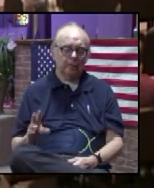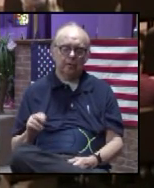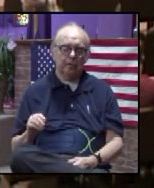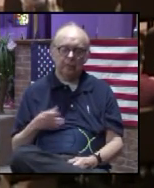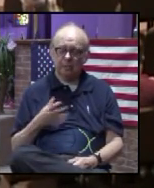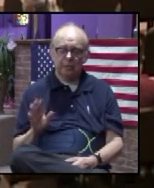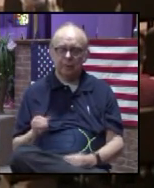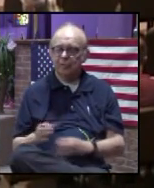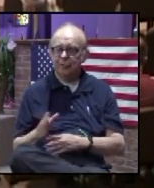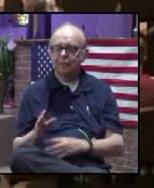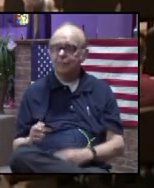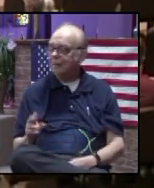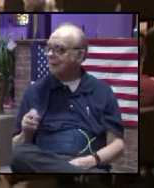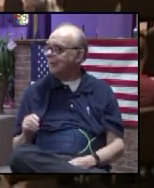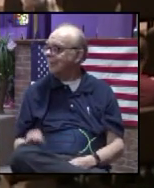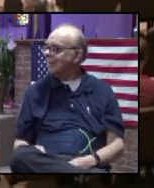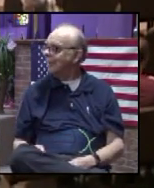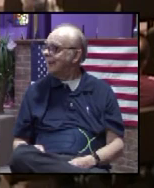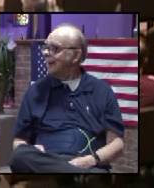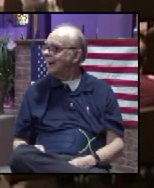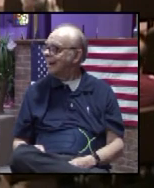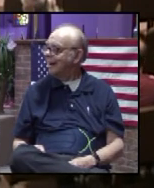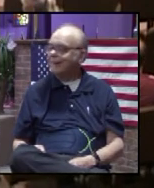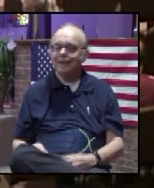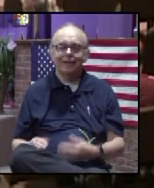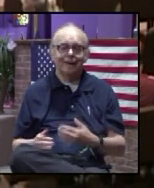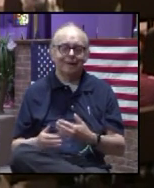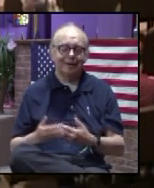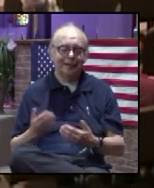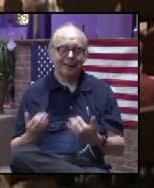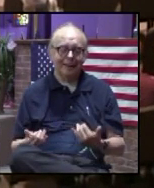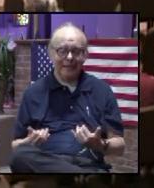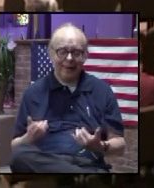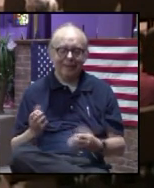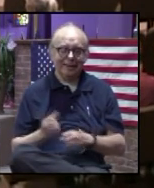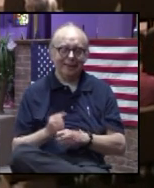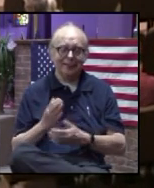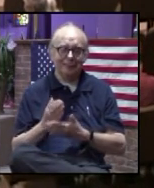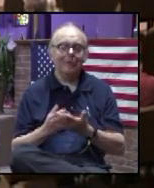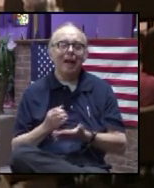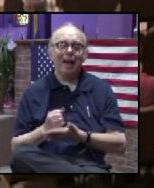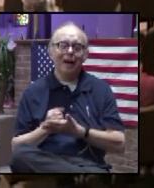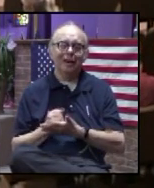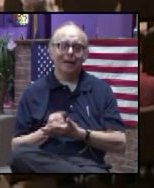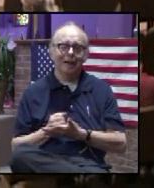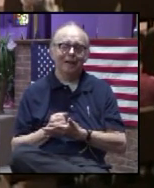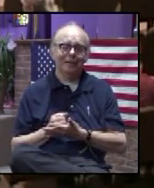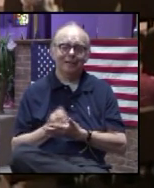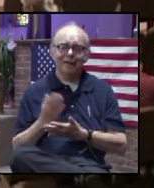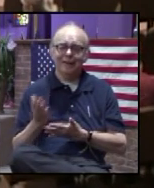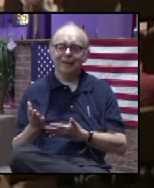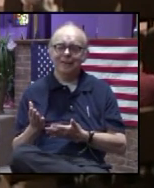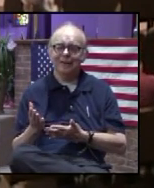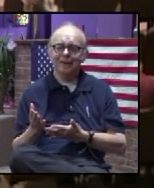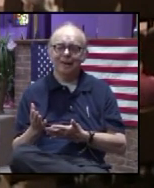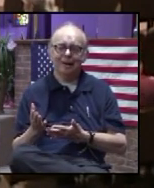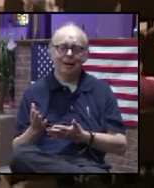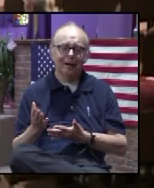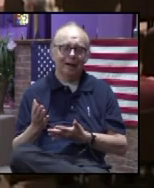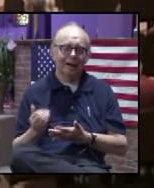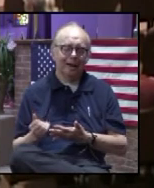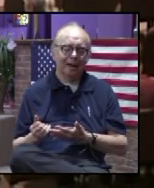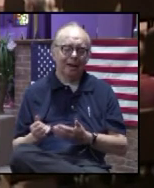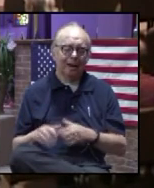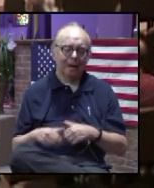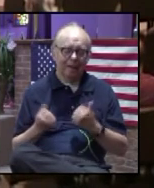to turn loose? No, I get some help. You know, now you get some help. There you go. So in your